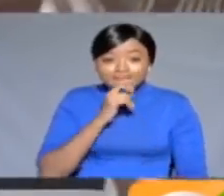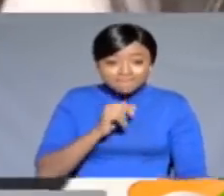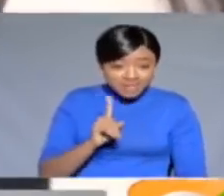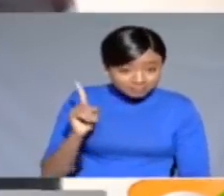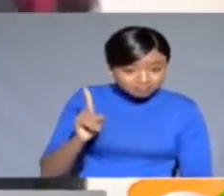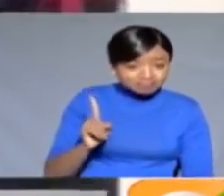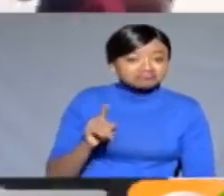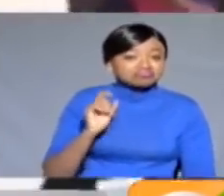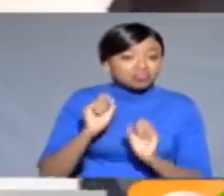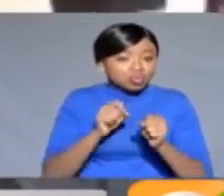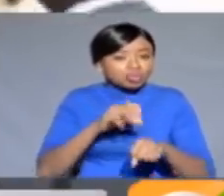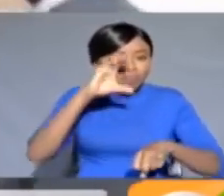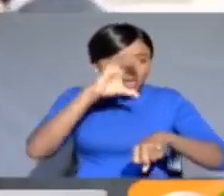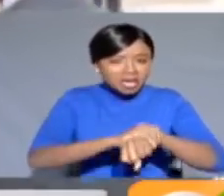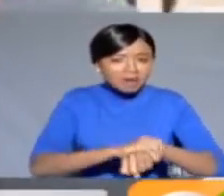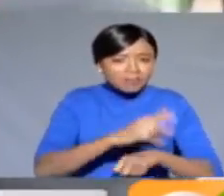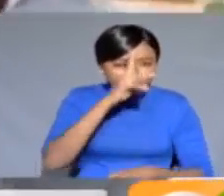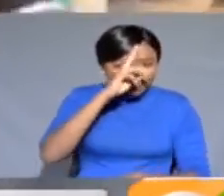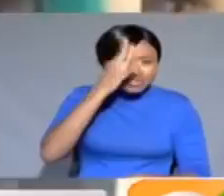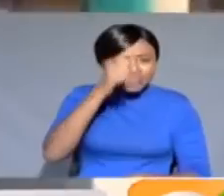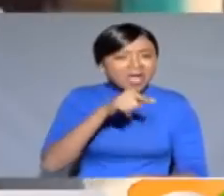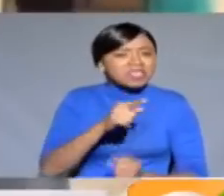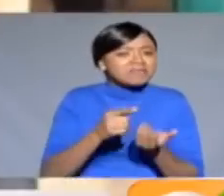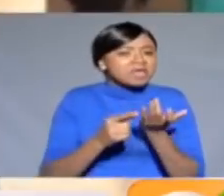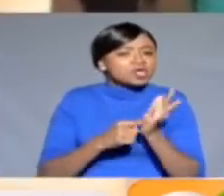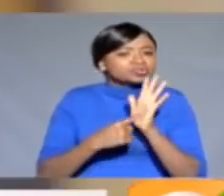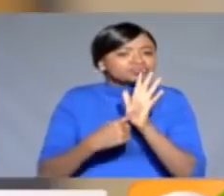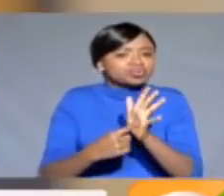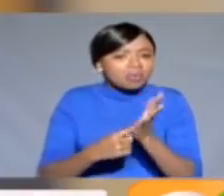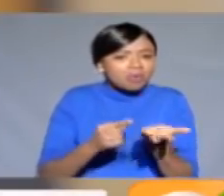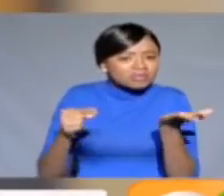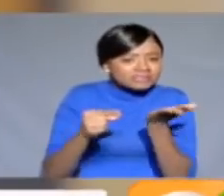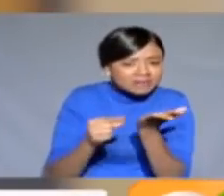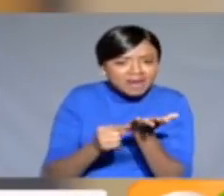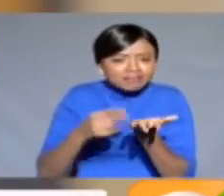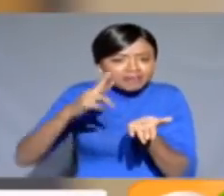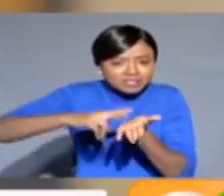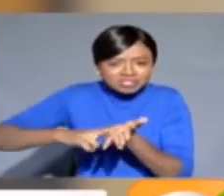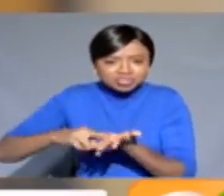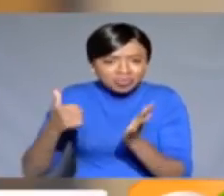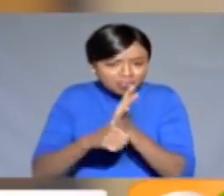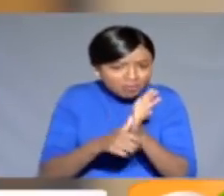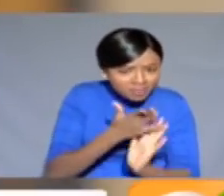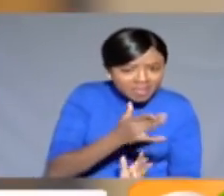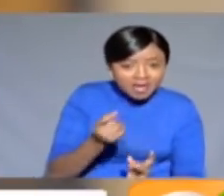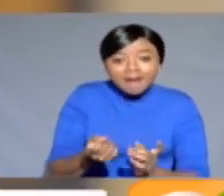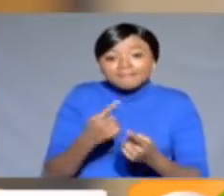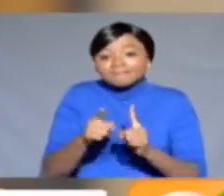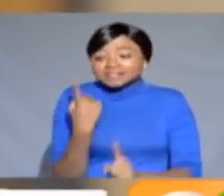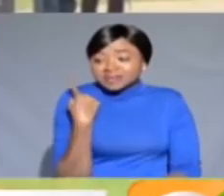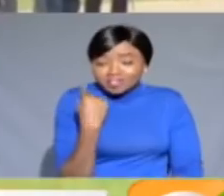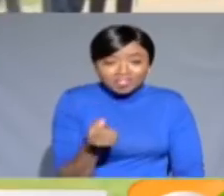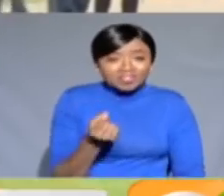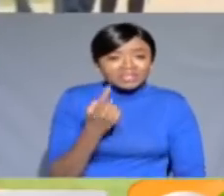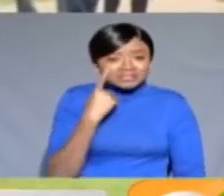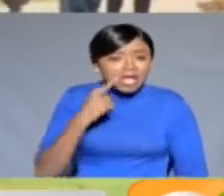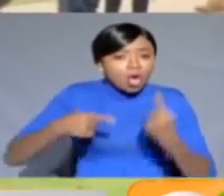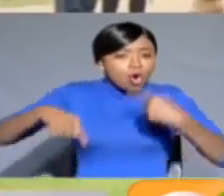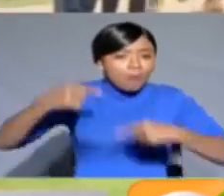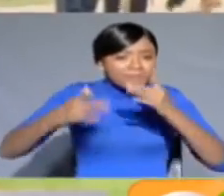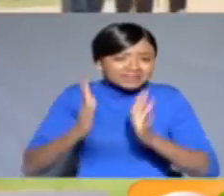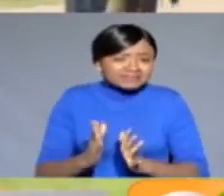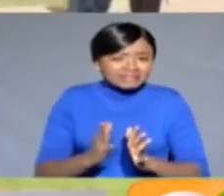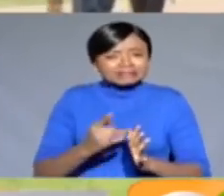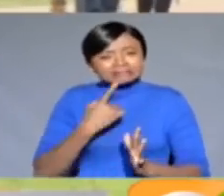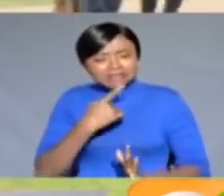CEOs sought by police for failing to ensure SIM card registration. More recently, he has been in the eye of the storm from competitors who have insisted